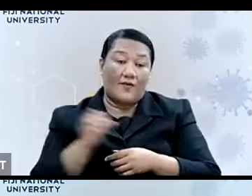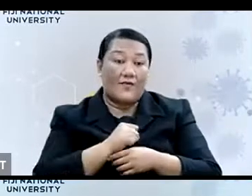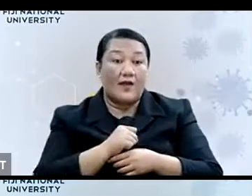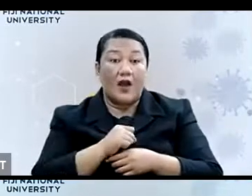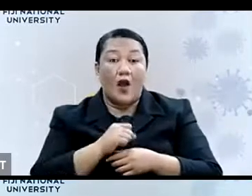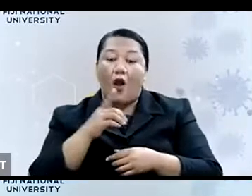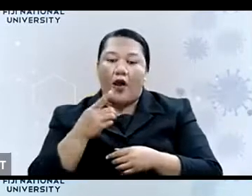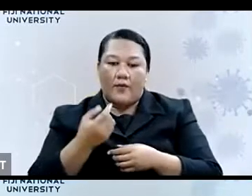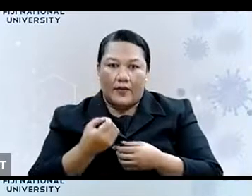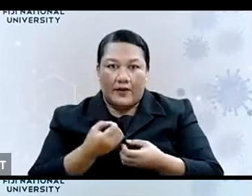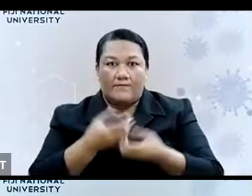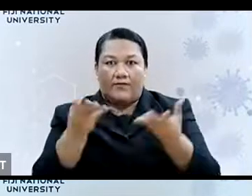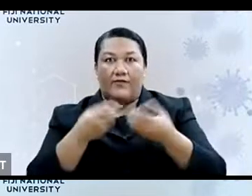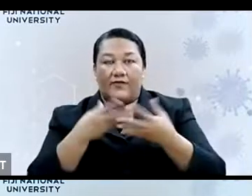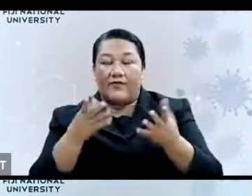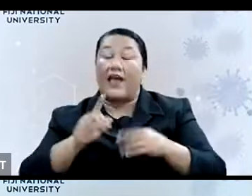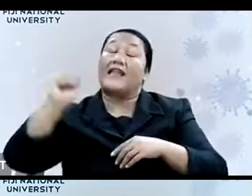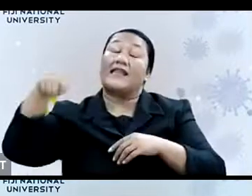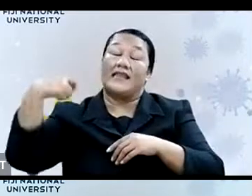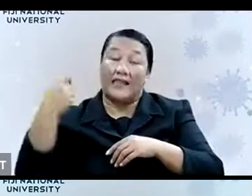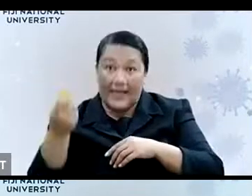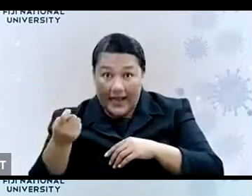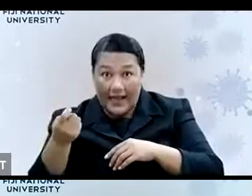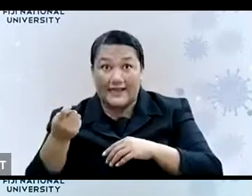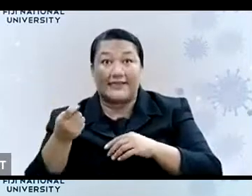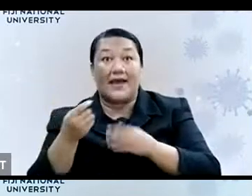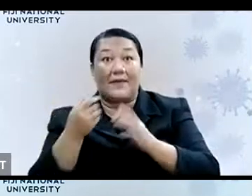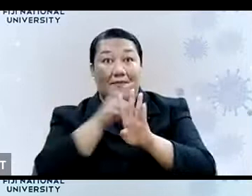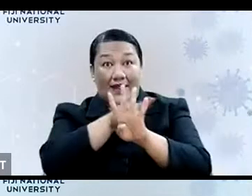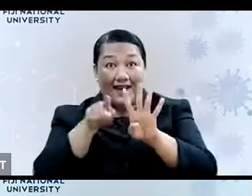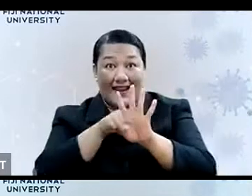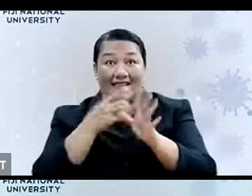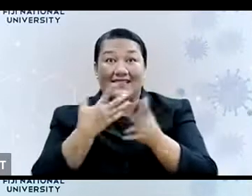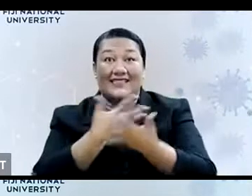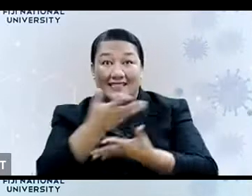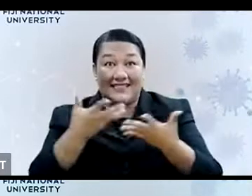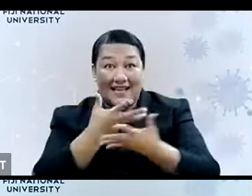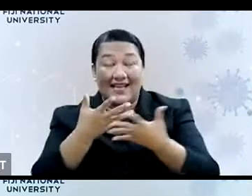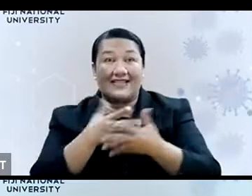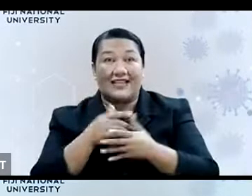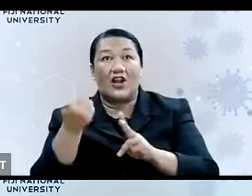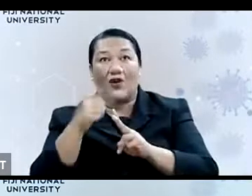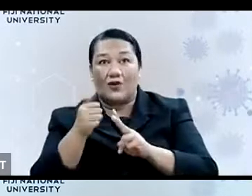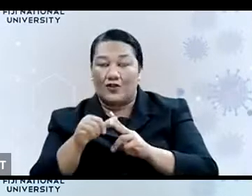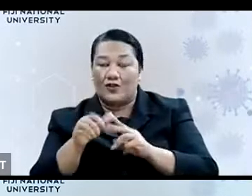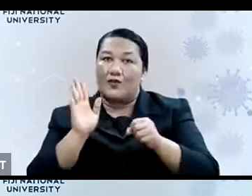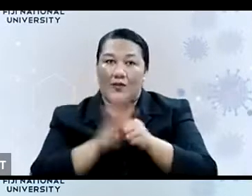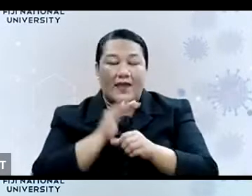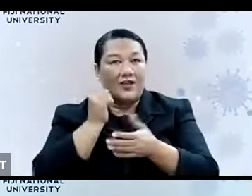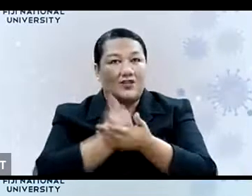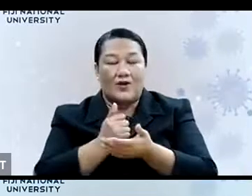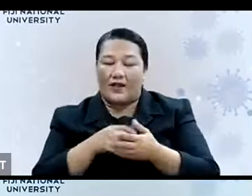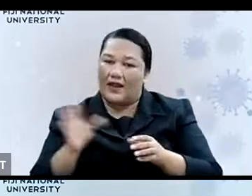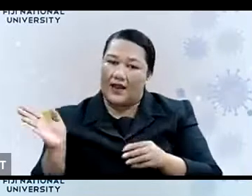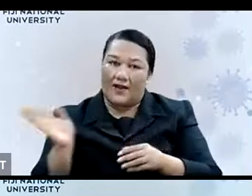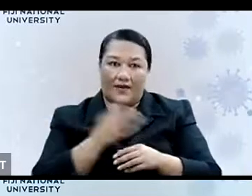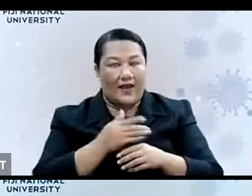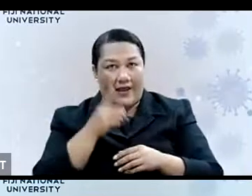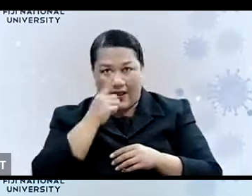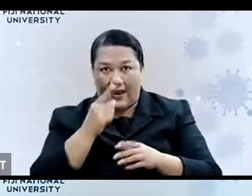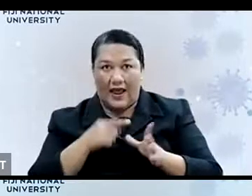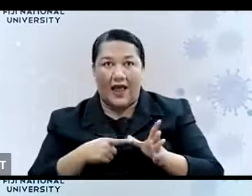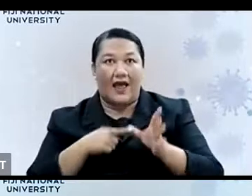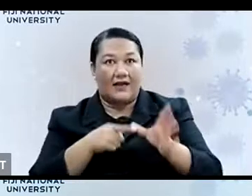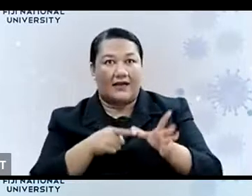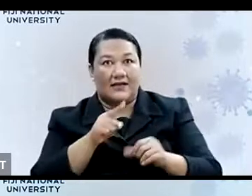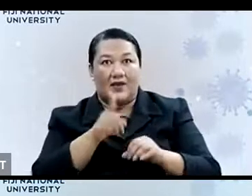we're going to start publishing the questions and their answers. So that people can read the responses to the questions that you asked. Peter,